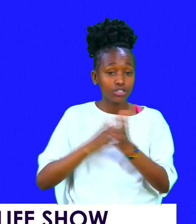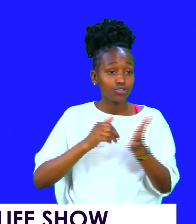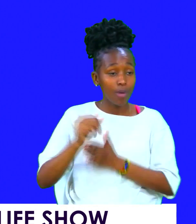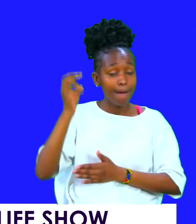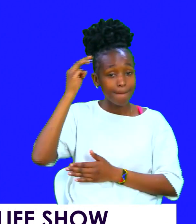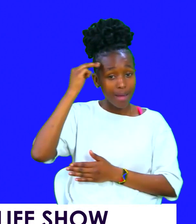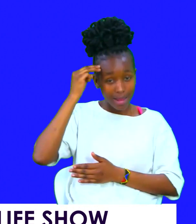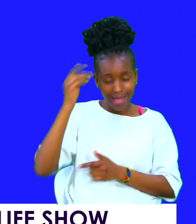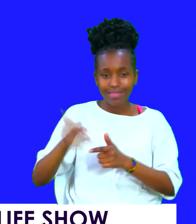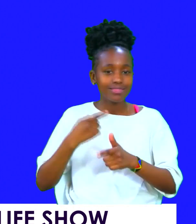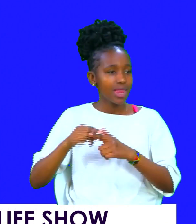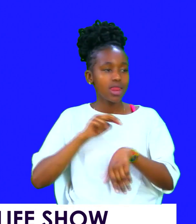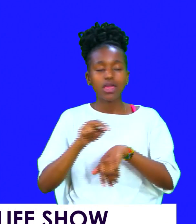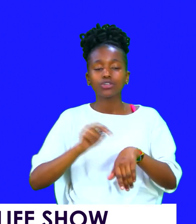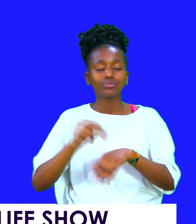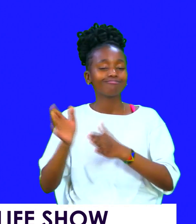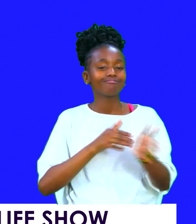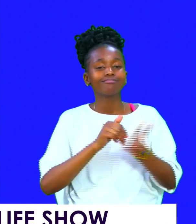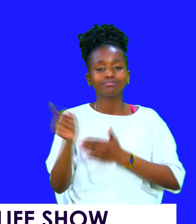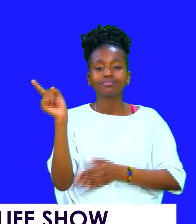I have destroyed the nation.